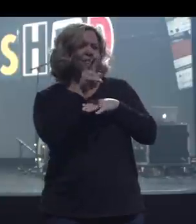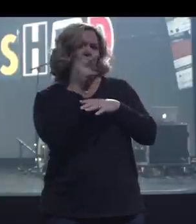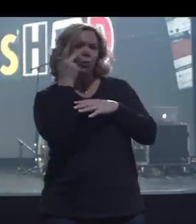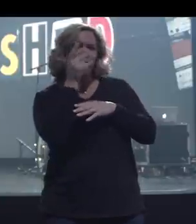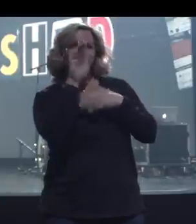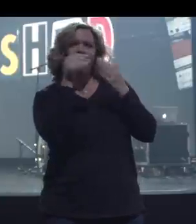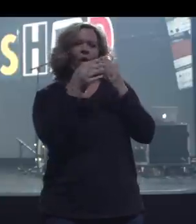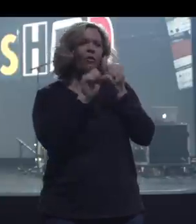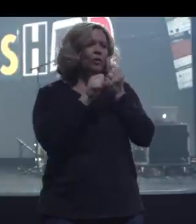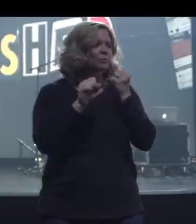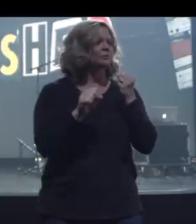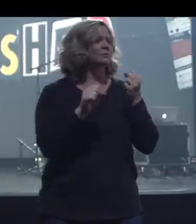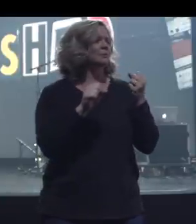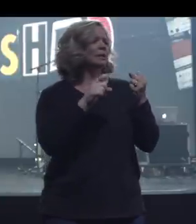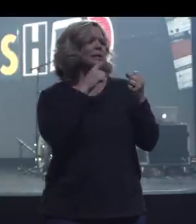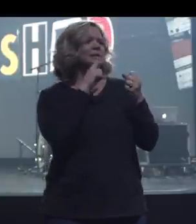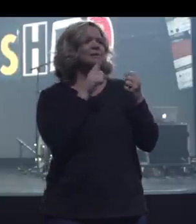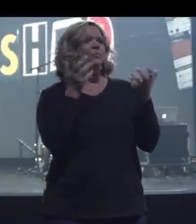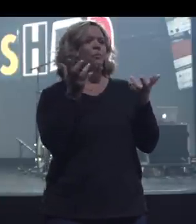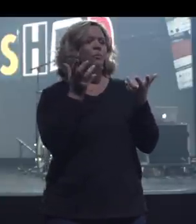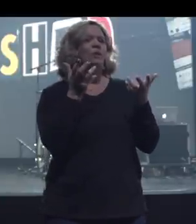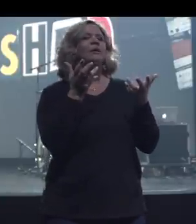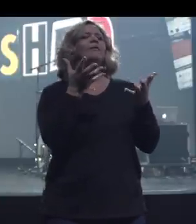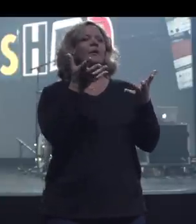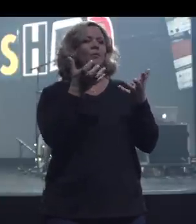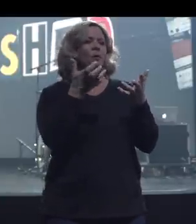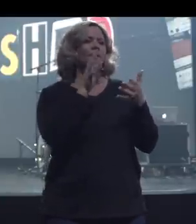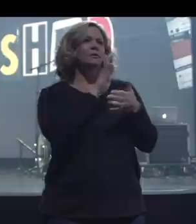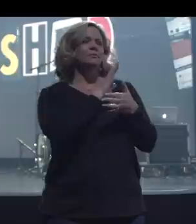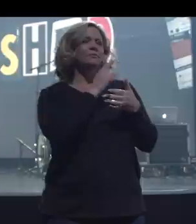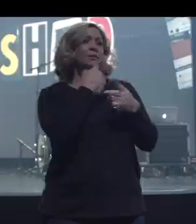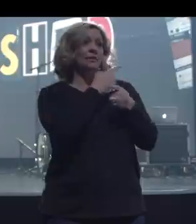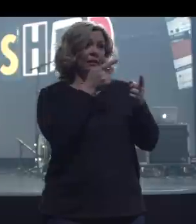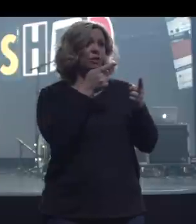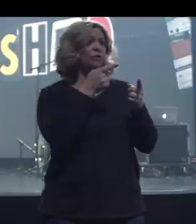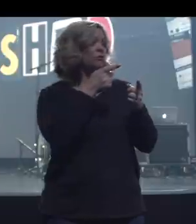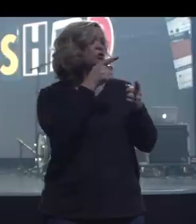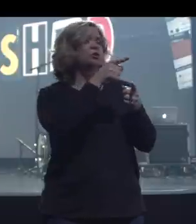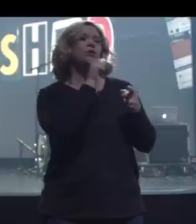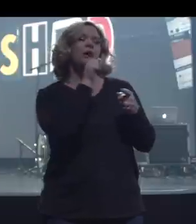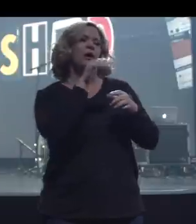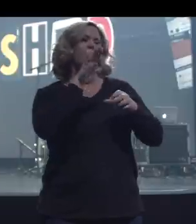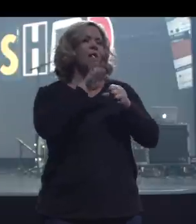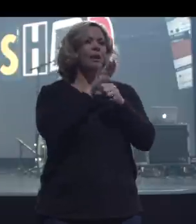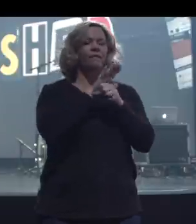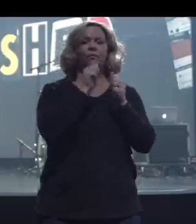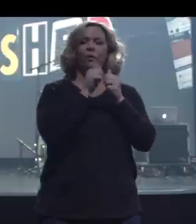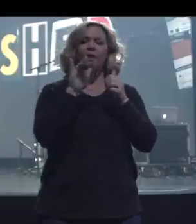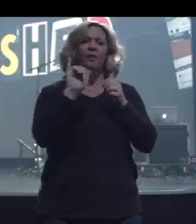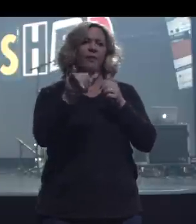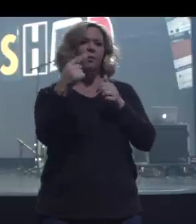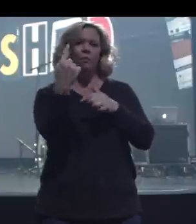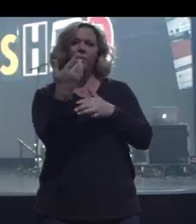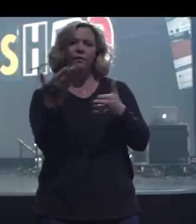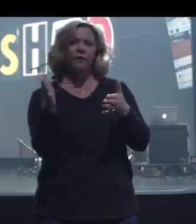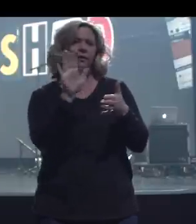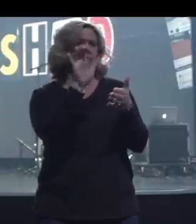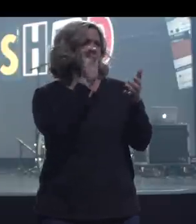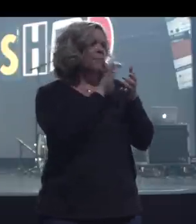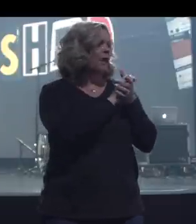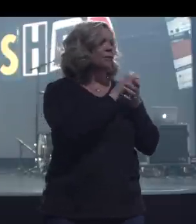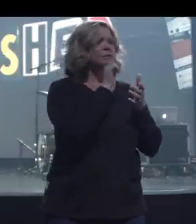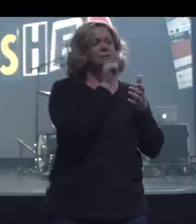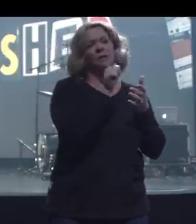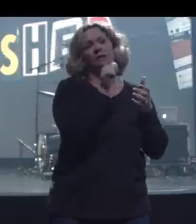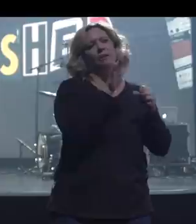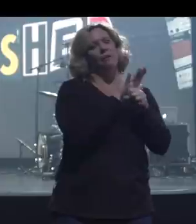every advertisement is the idea that you're not enough without this item. Your marriage isn't enough. Your kids are